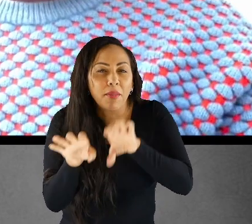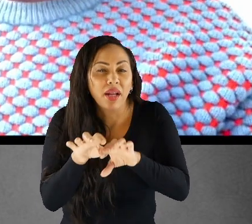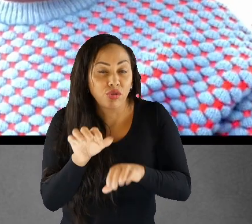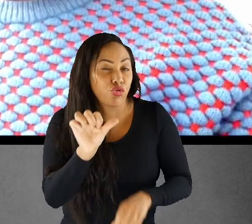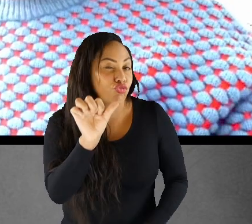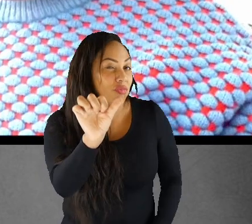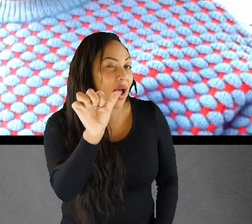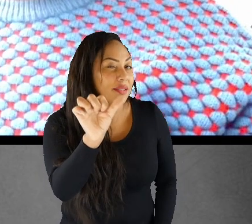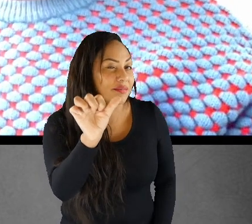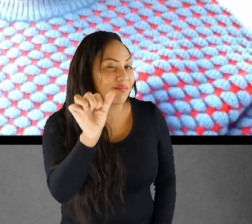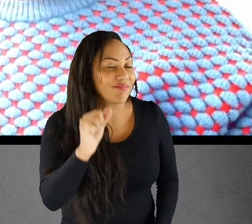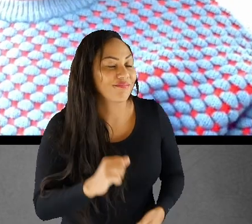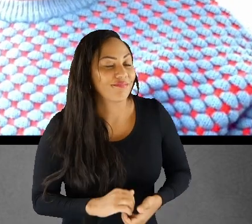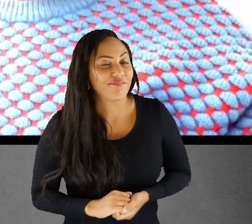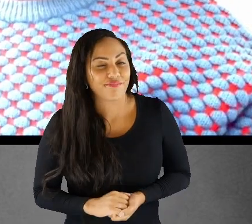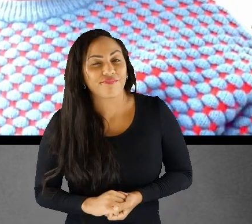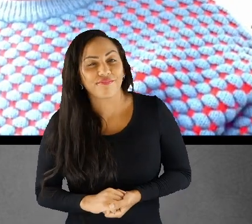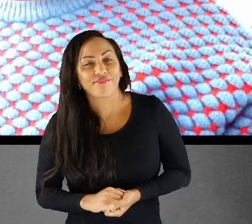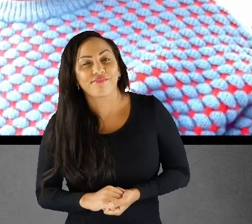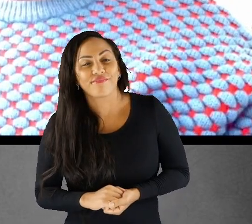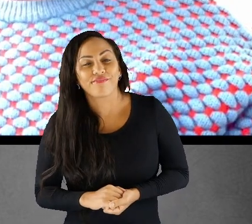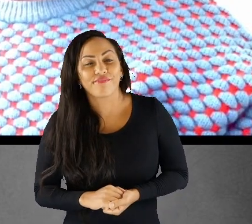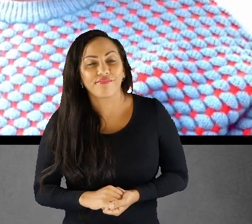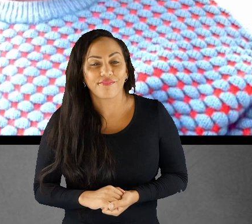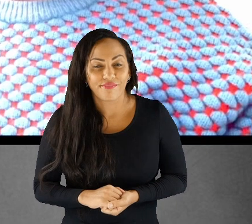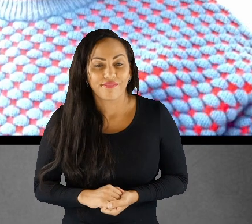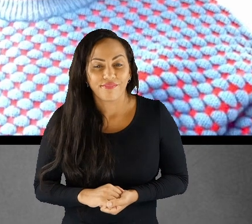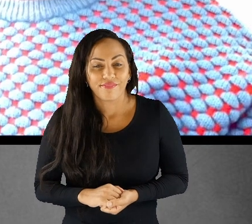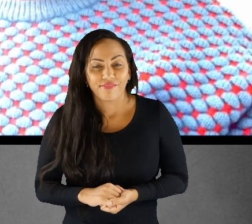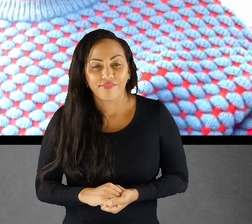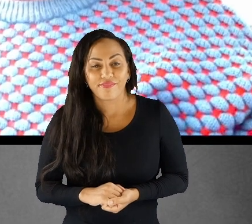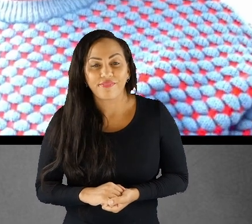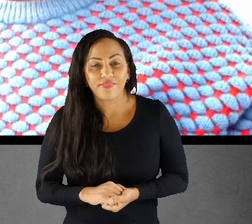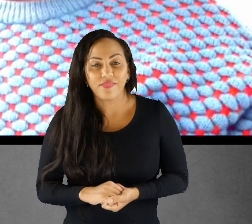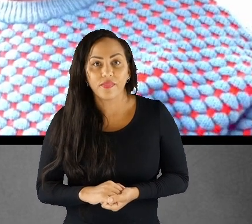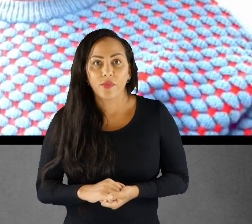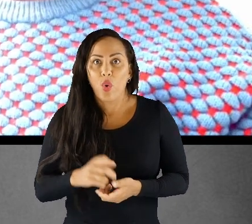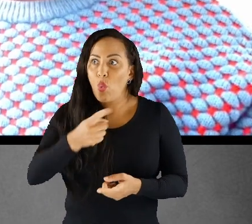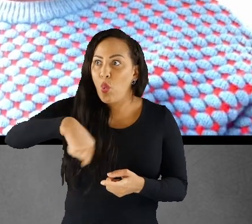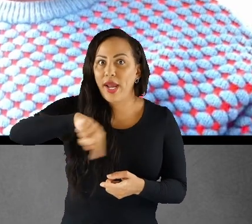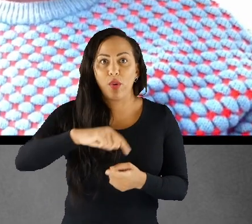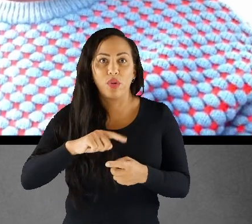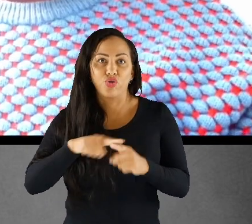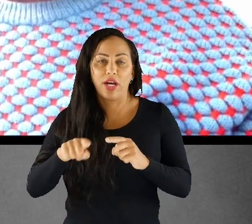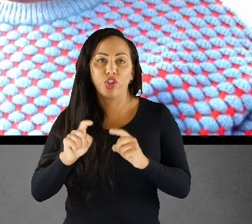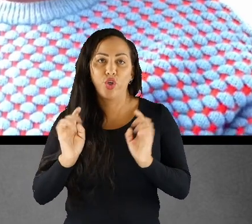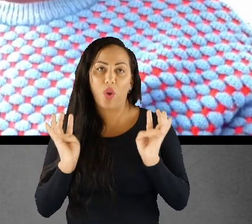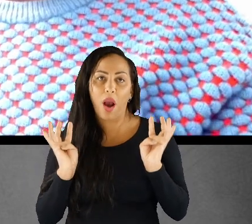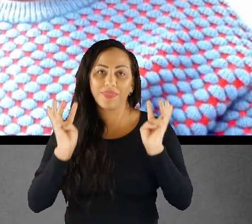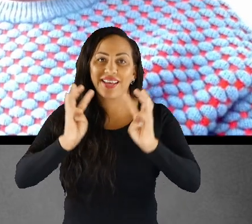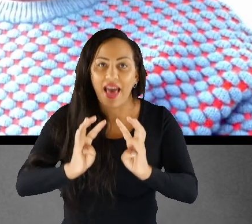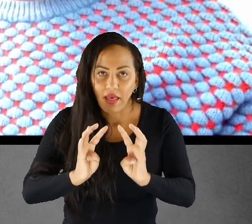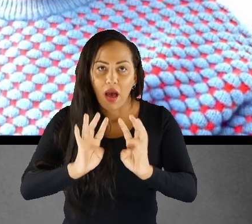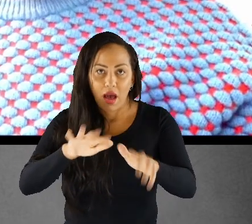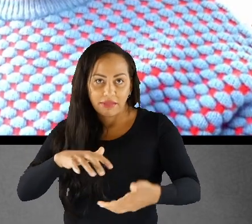experiment. Yeah, no, you're right. I think that it was. I think what we were trying to do, we were trying to come together and